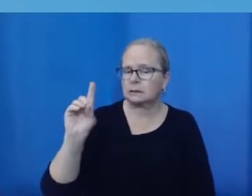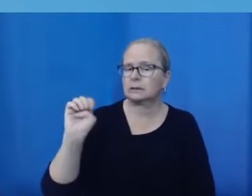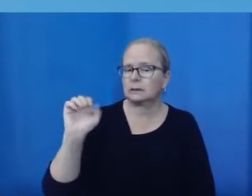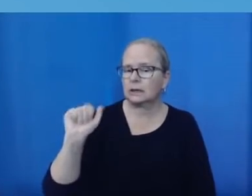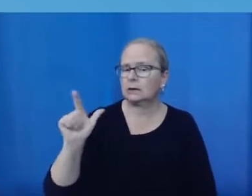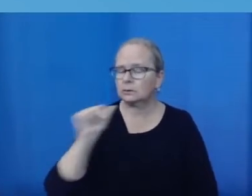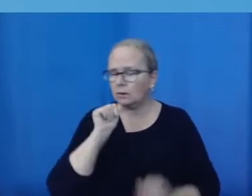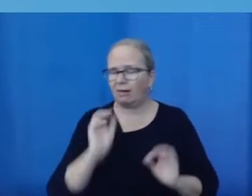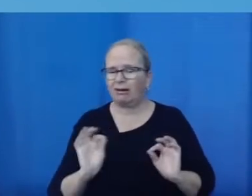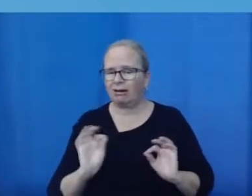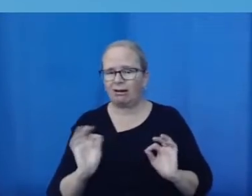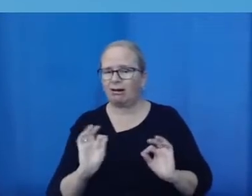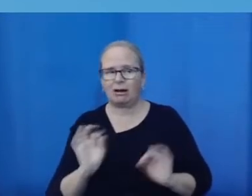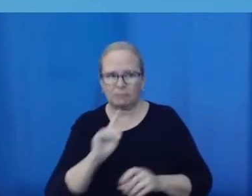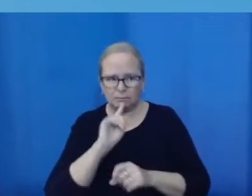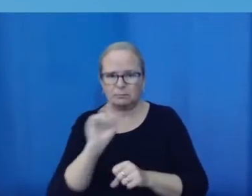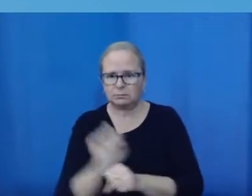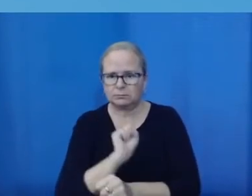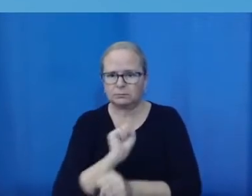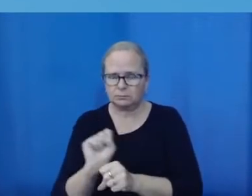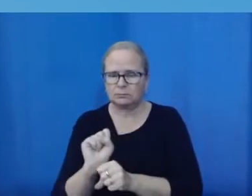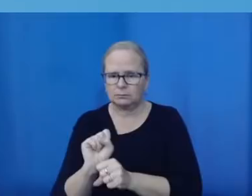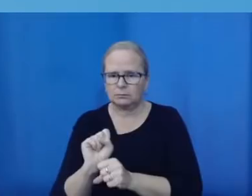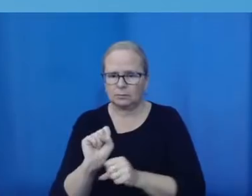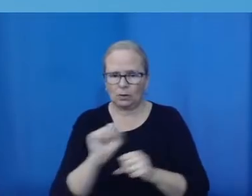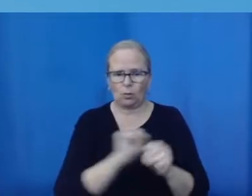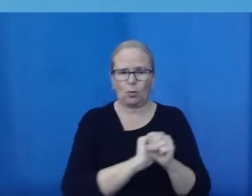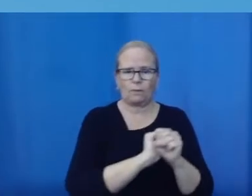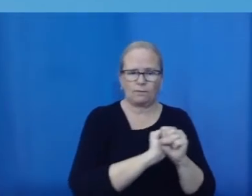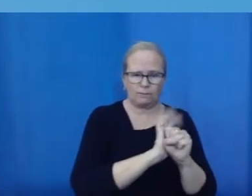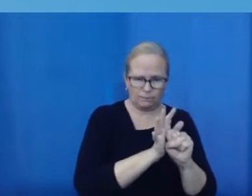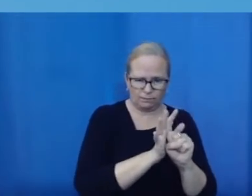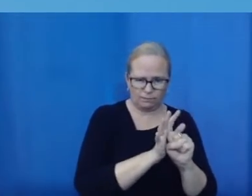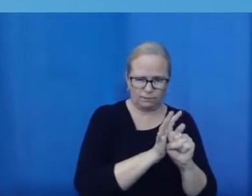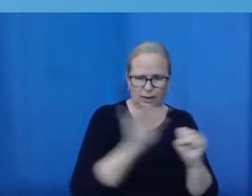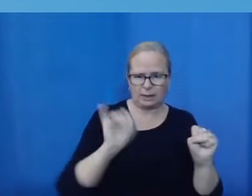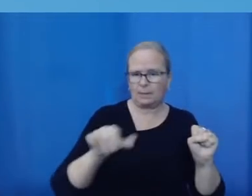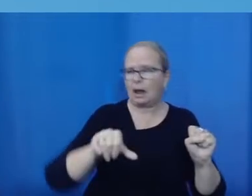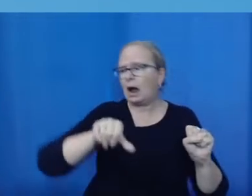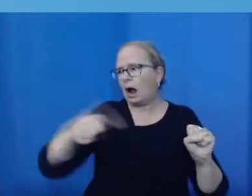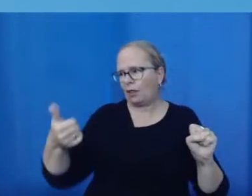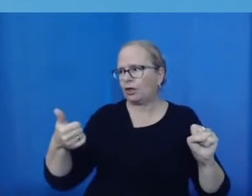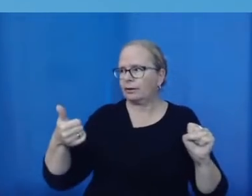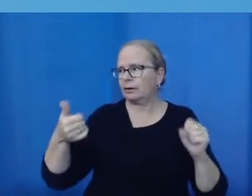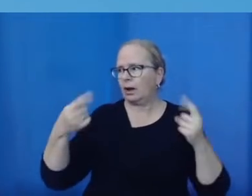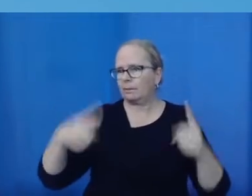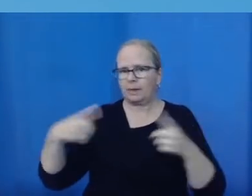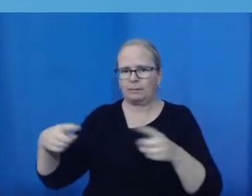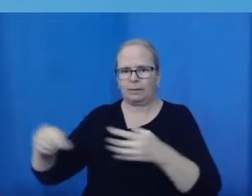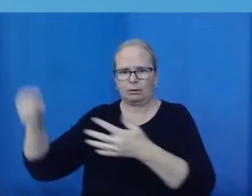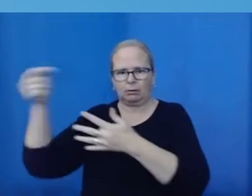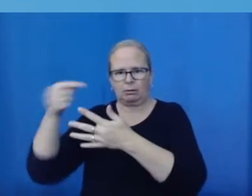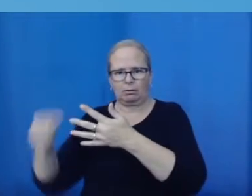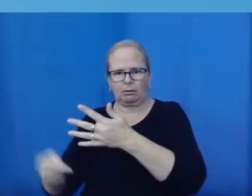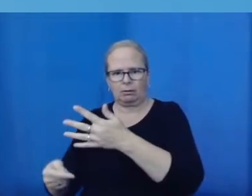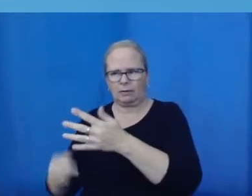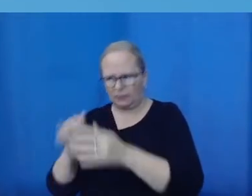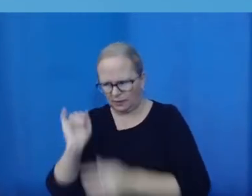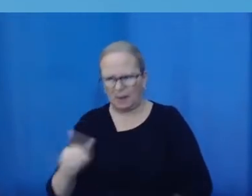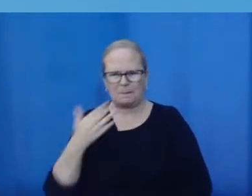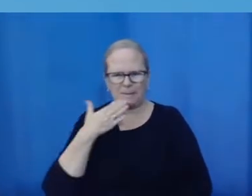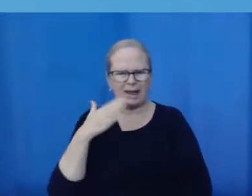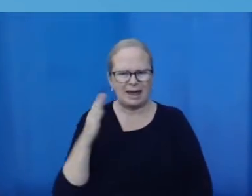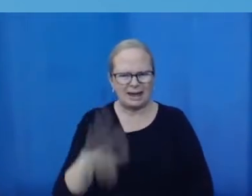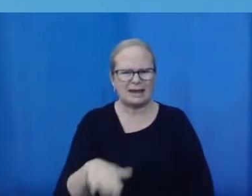One thing doesn't take precedence over the other. This is a big thing. It's a bad thing. It comes in periods of time where it's worse. It hasn't